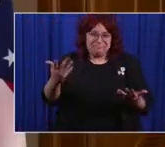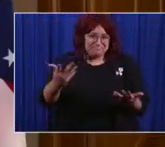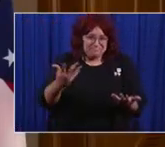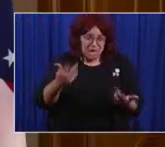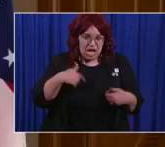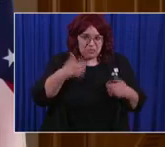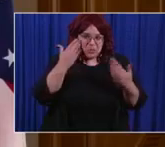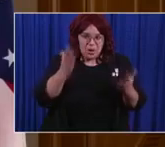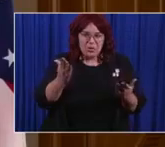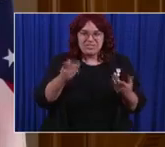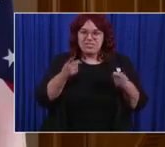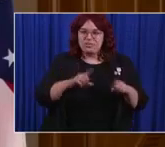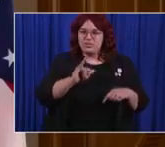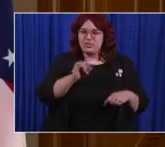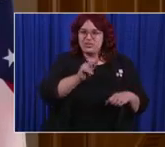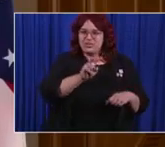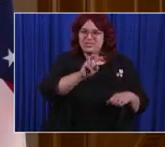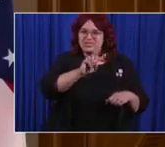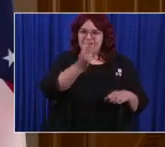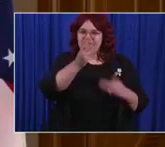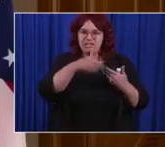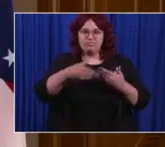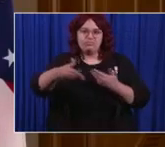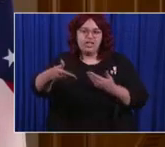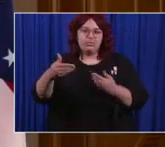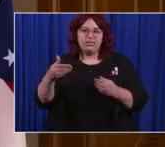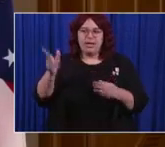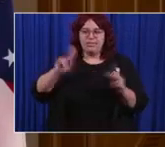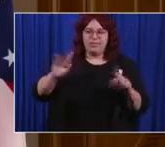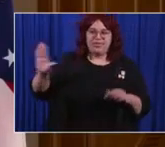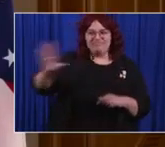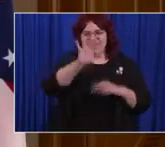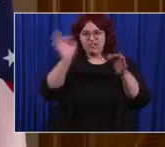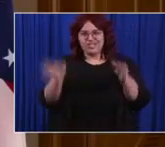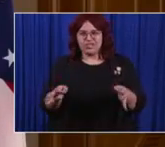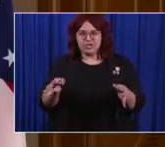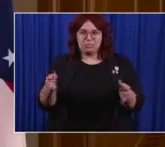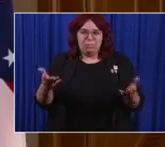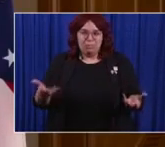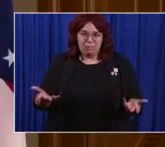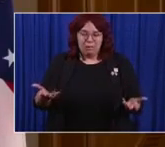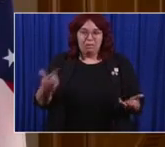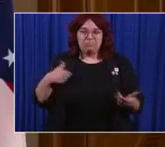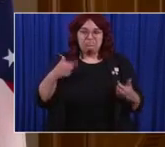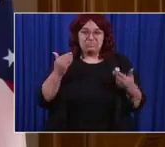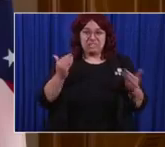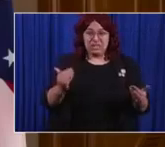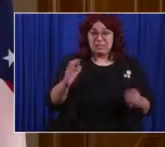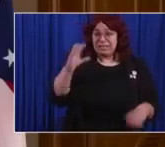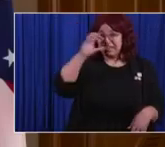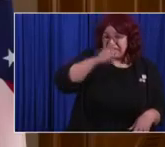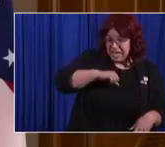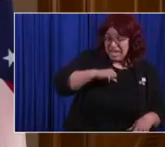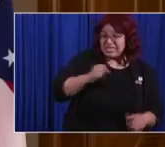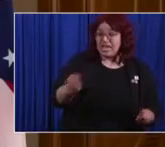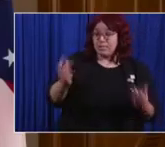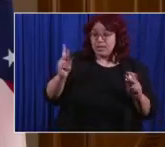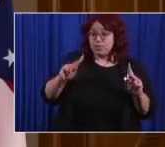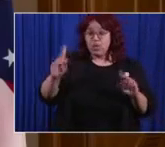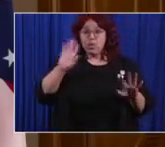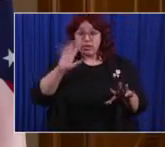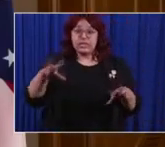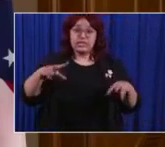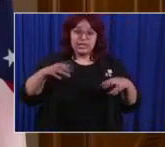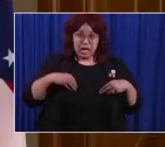I don't want to presume to guess what number of people will do that. I do know that some people